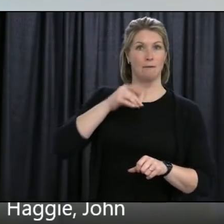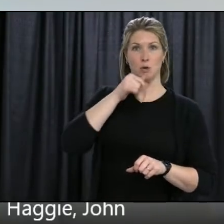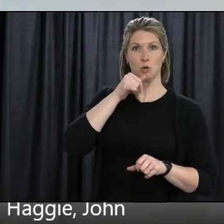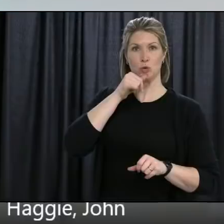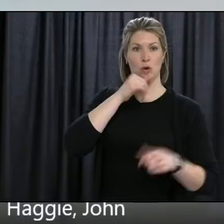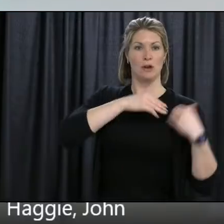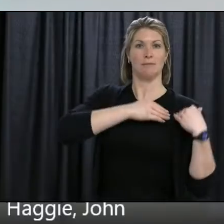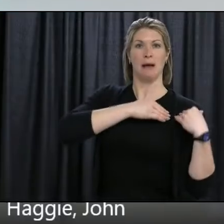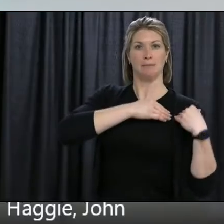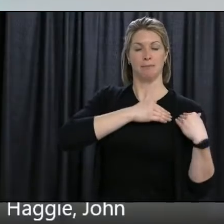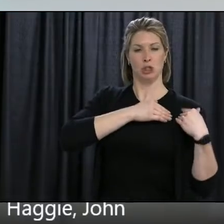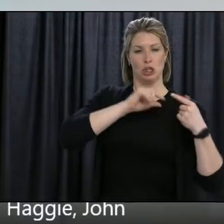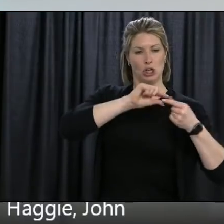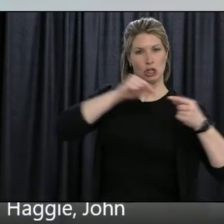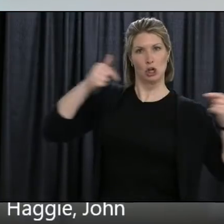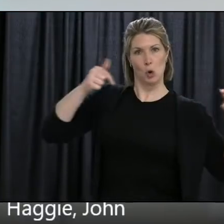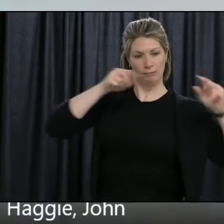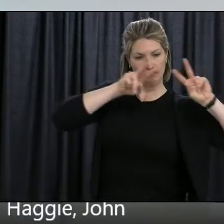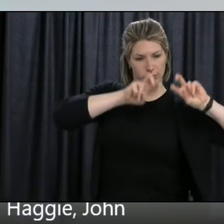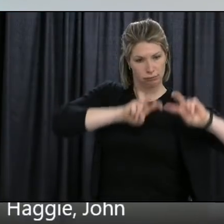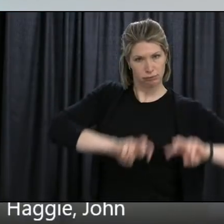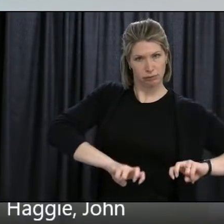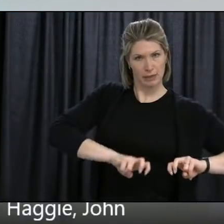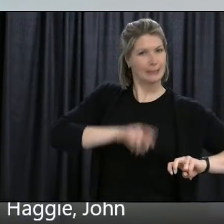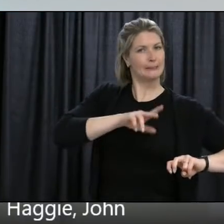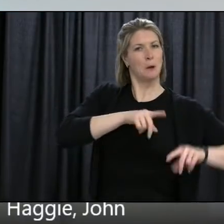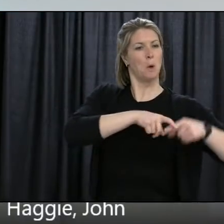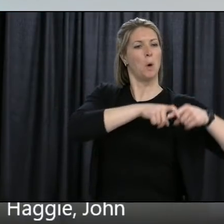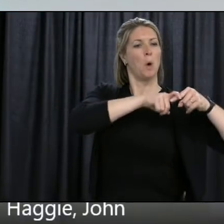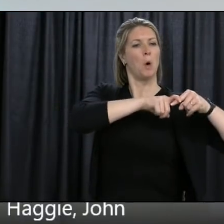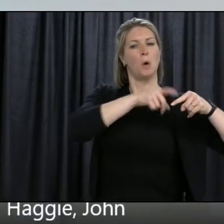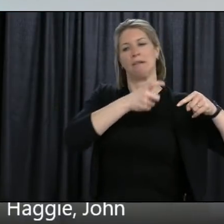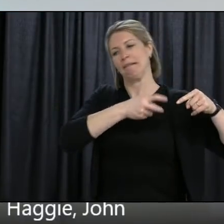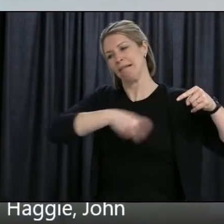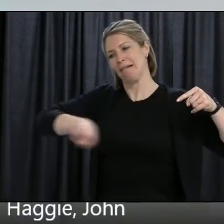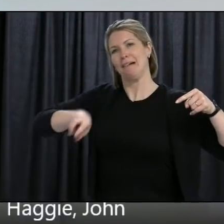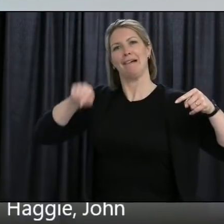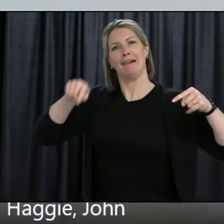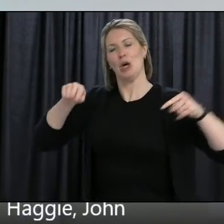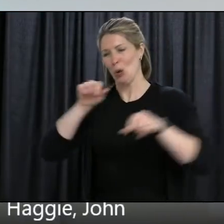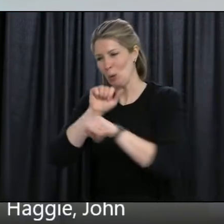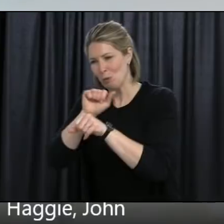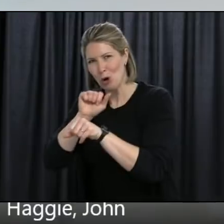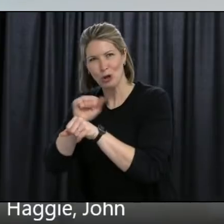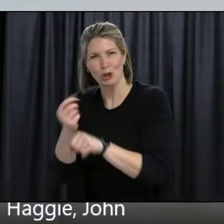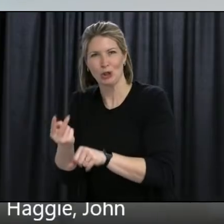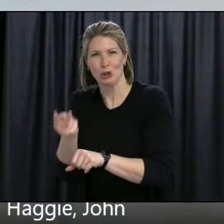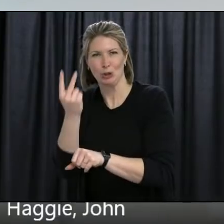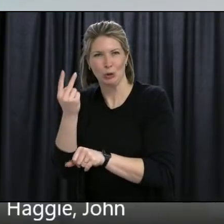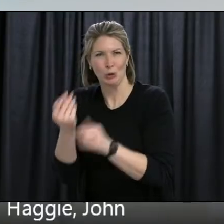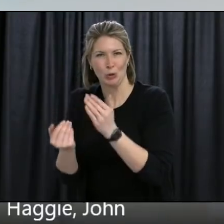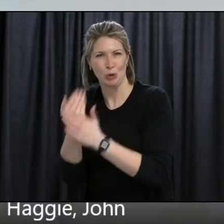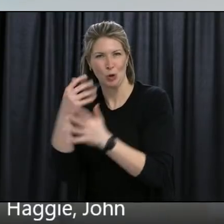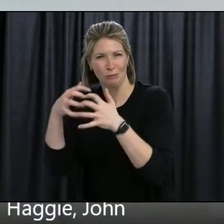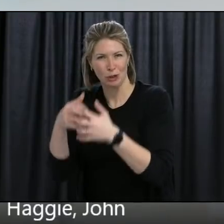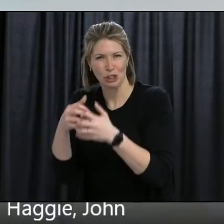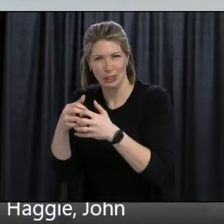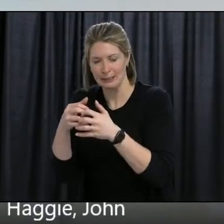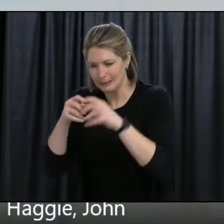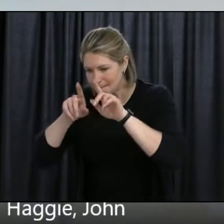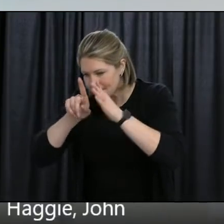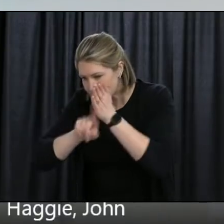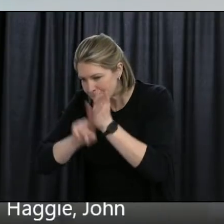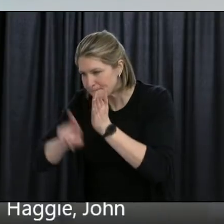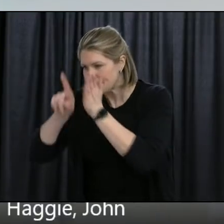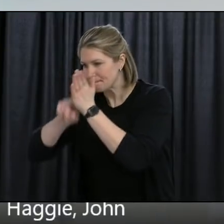felt by the laboratory director to be a bigger pressure. Once that is done and sorted out, then there will be a